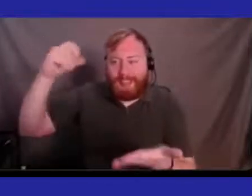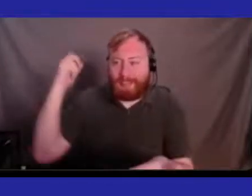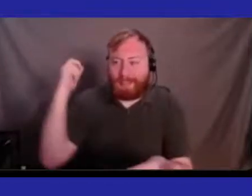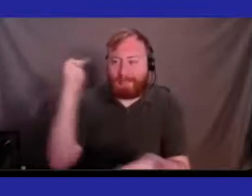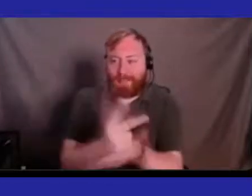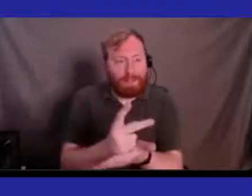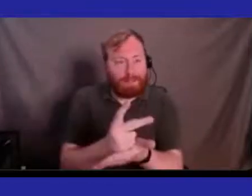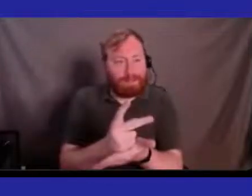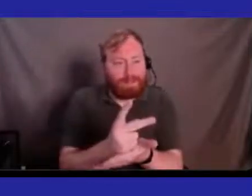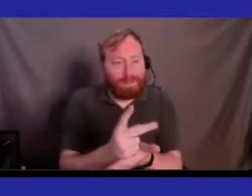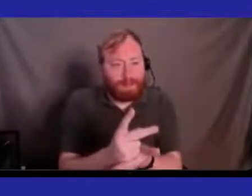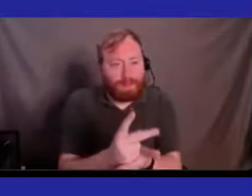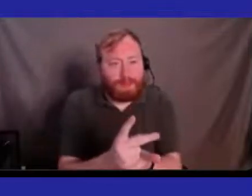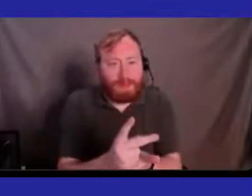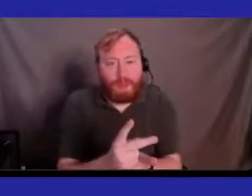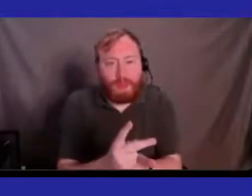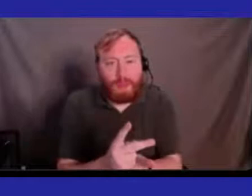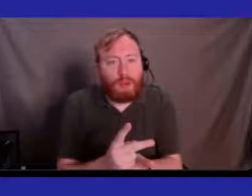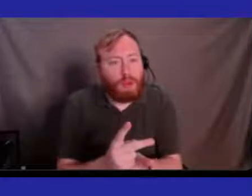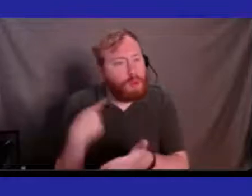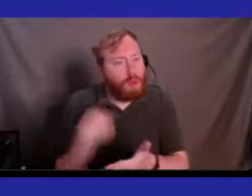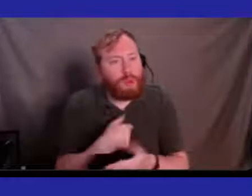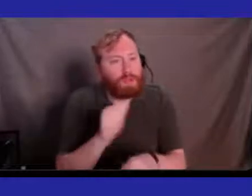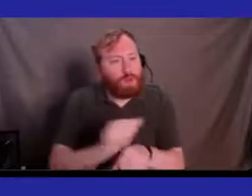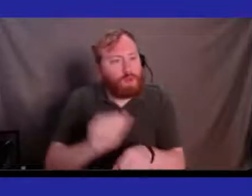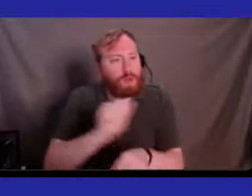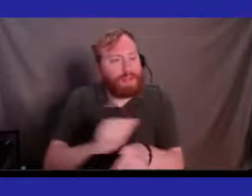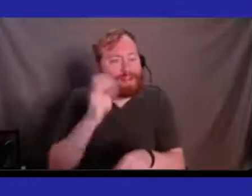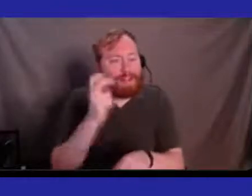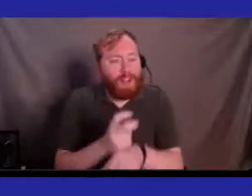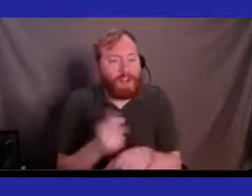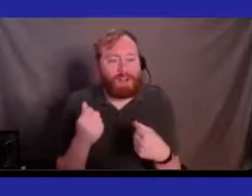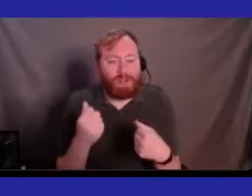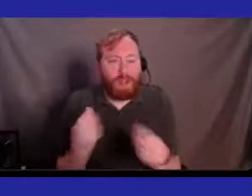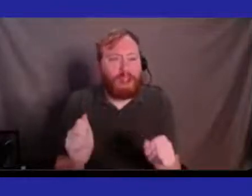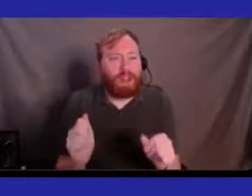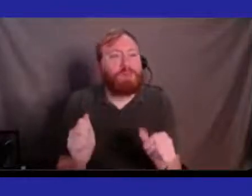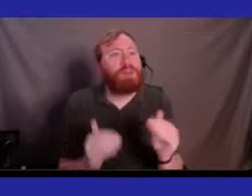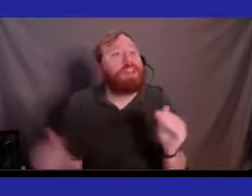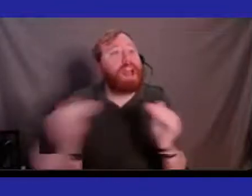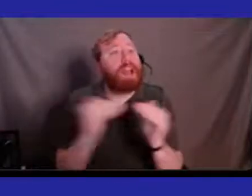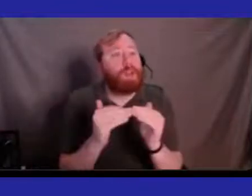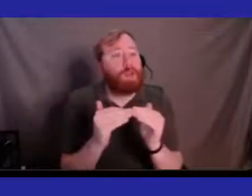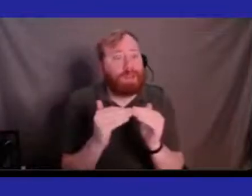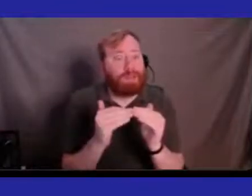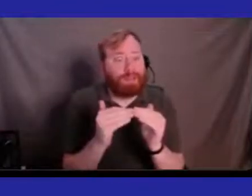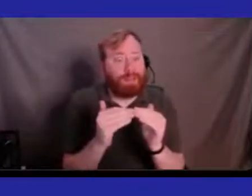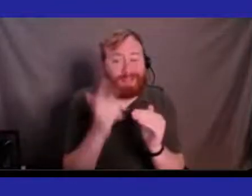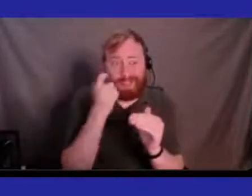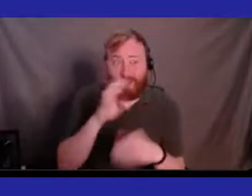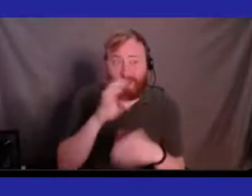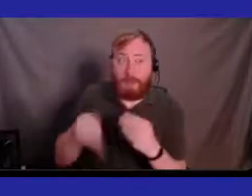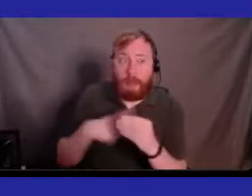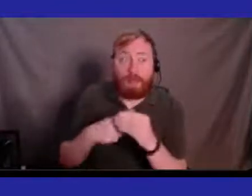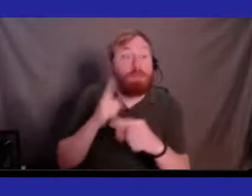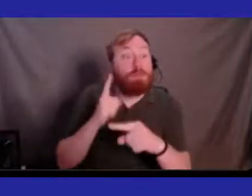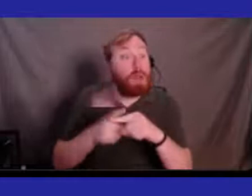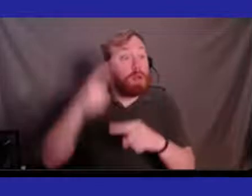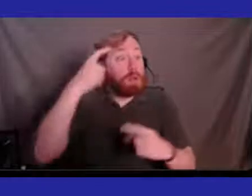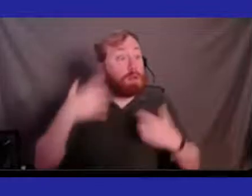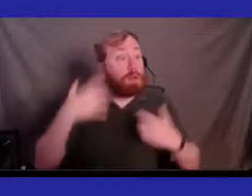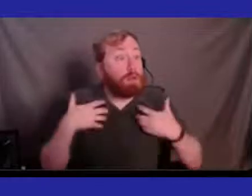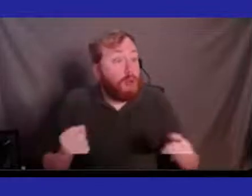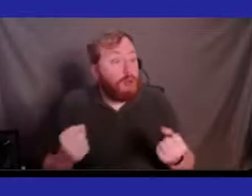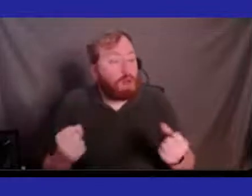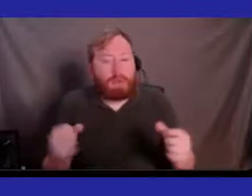stay there. We fought hard to try to get to bring the equity that we've been talking about. And mental health get a big